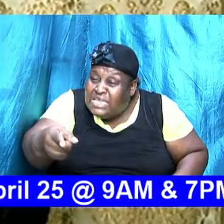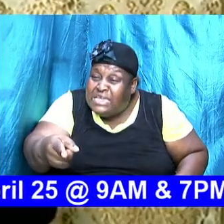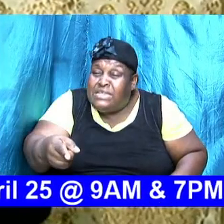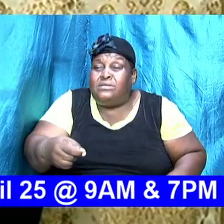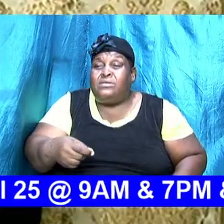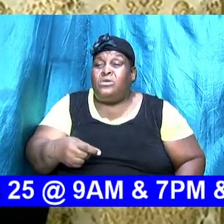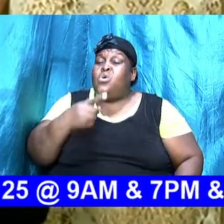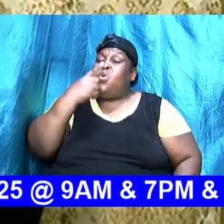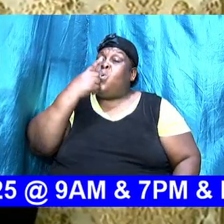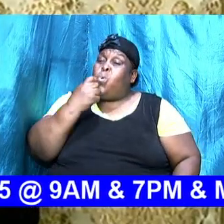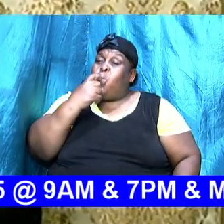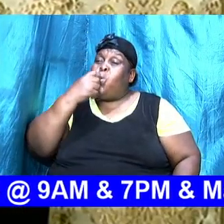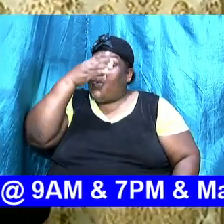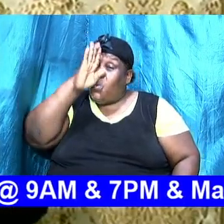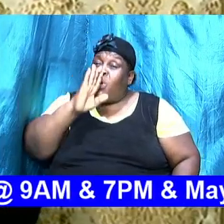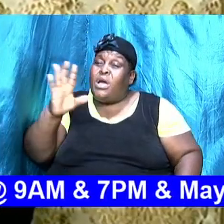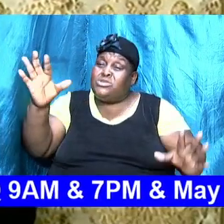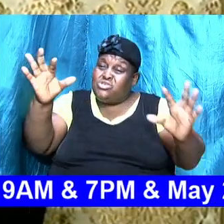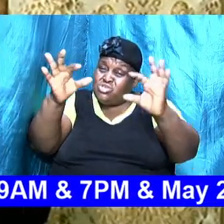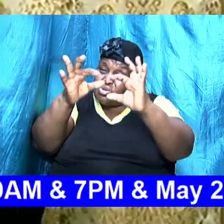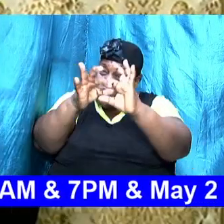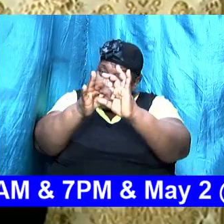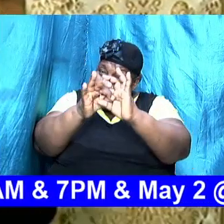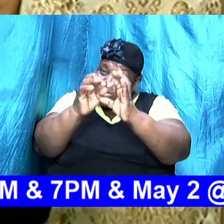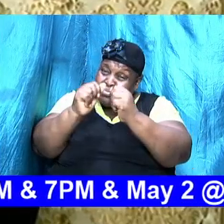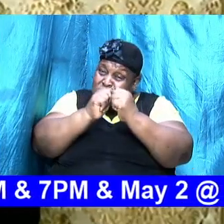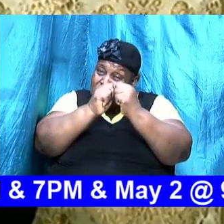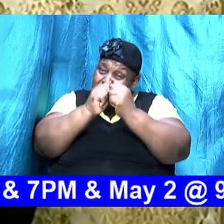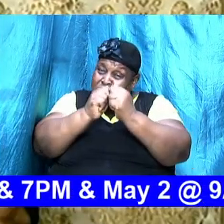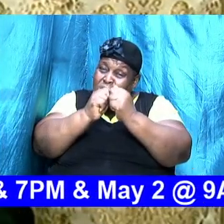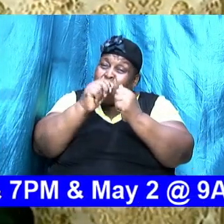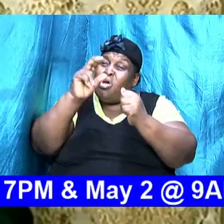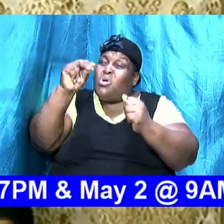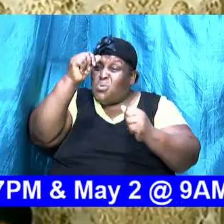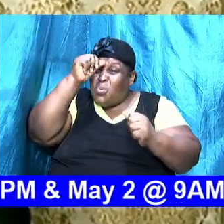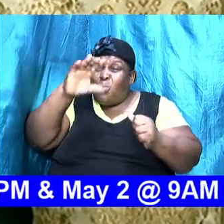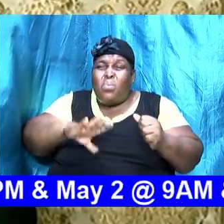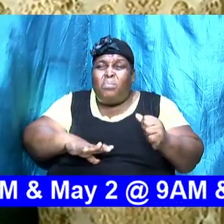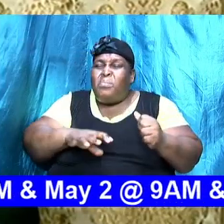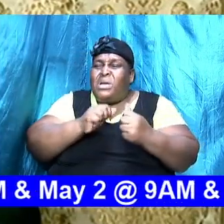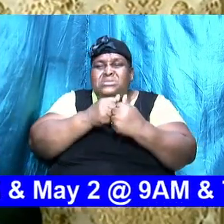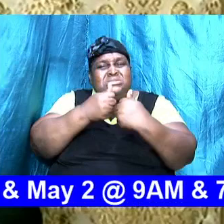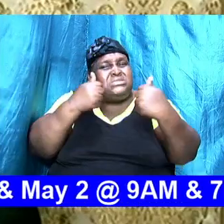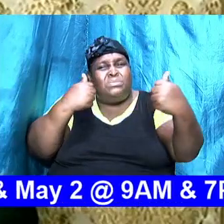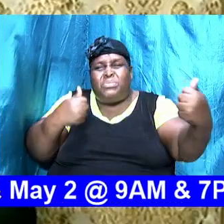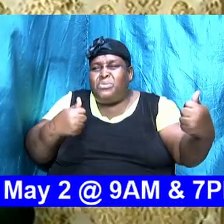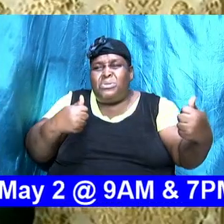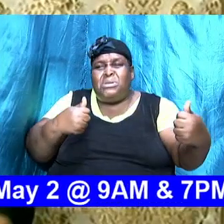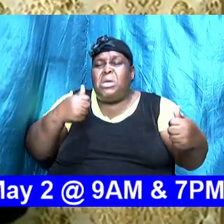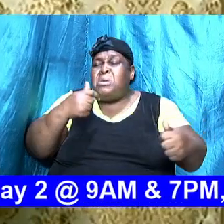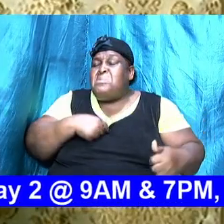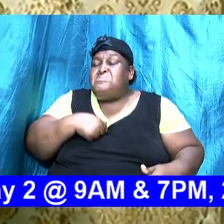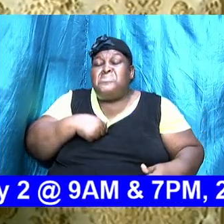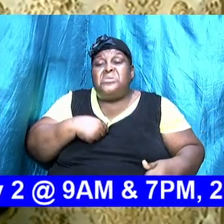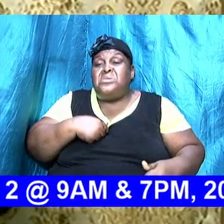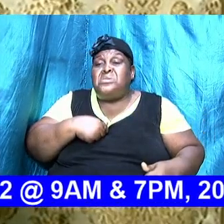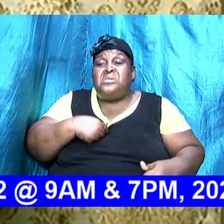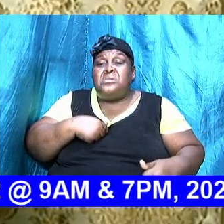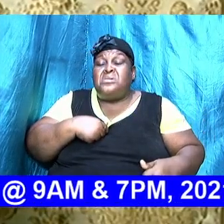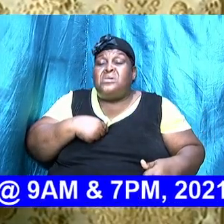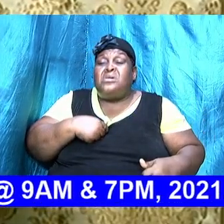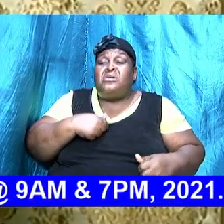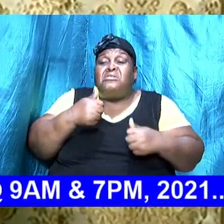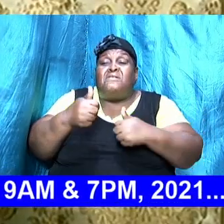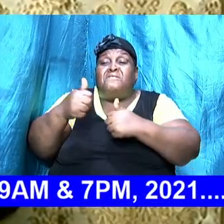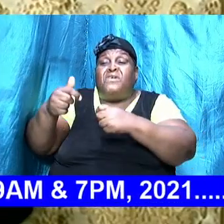whom God have joined together, let no man put asunder. I am going to follow the word. It must